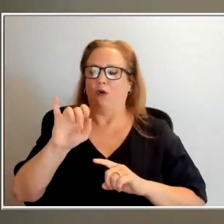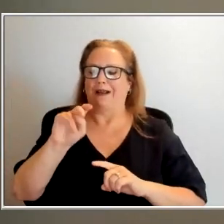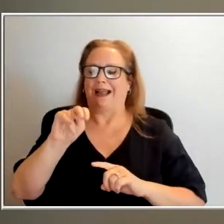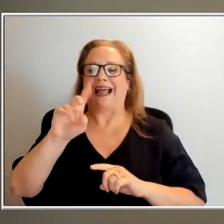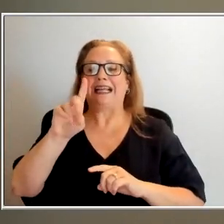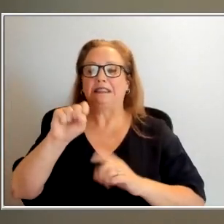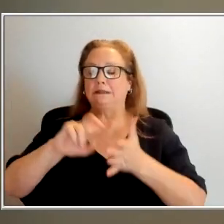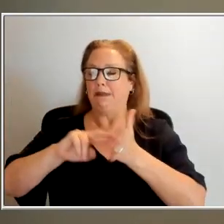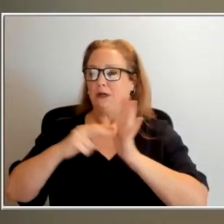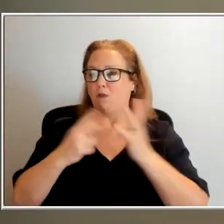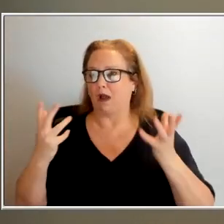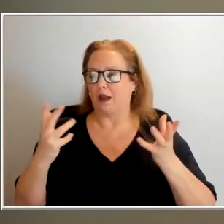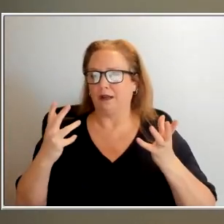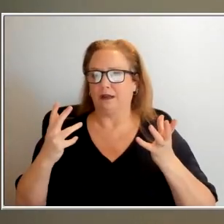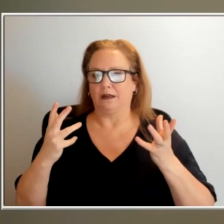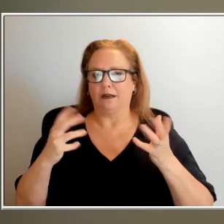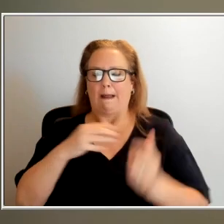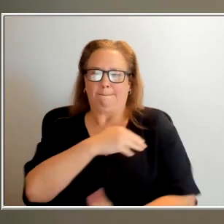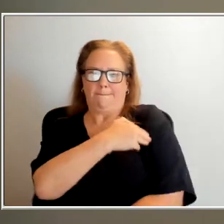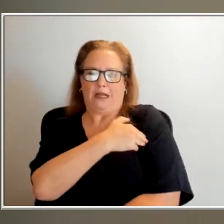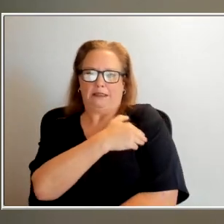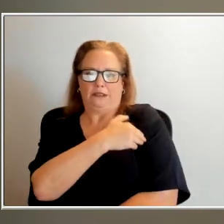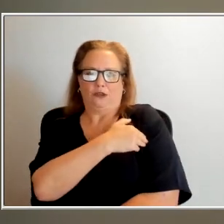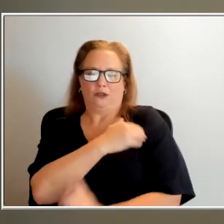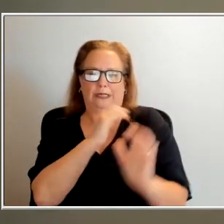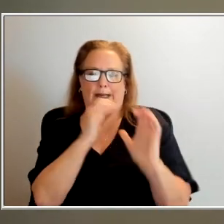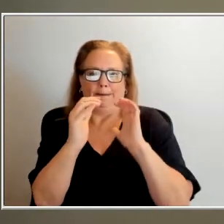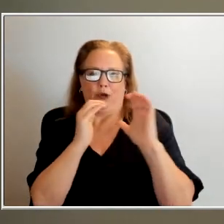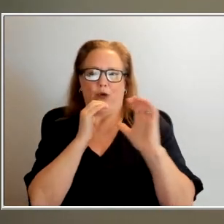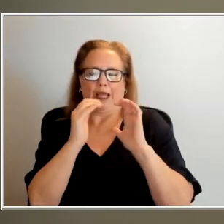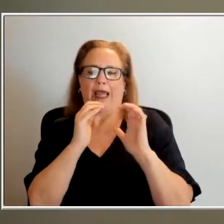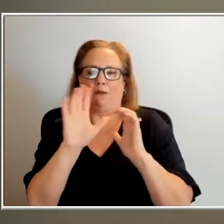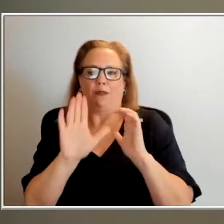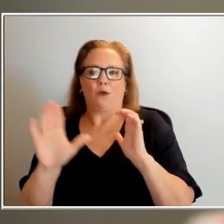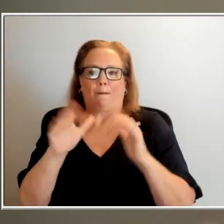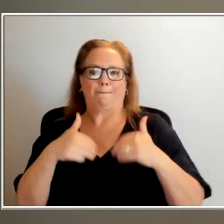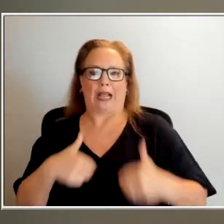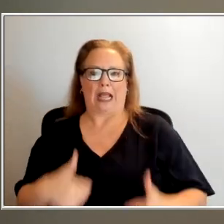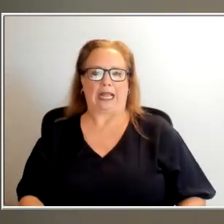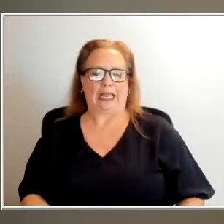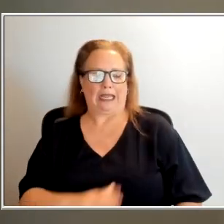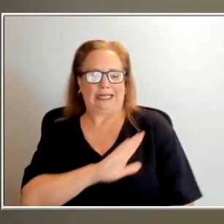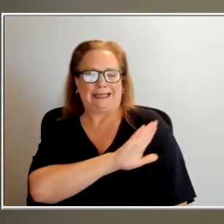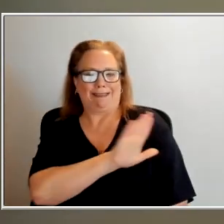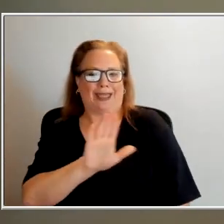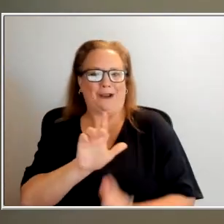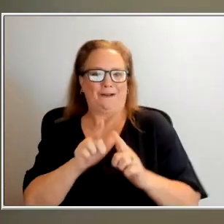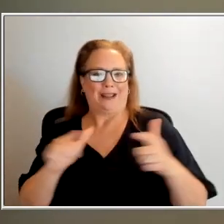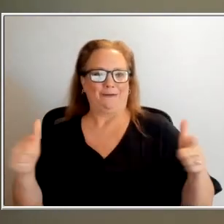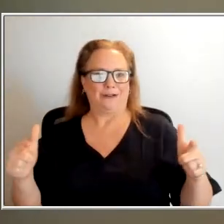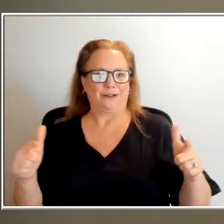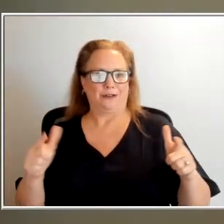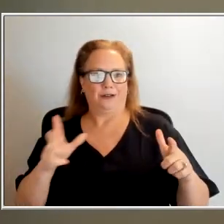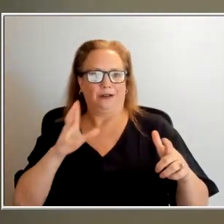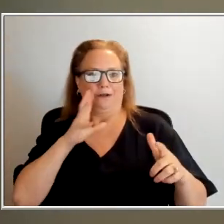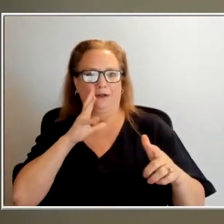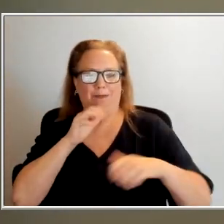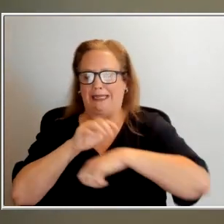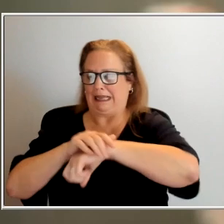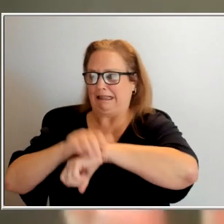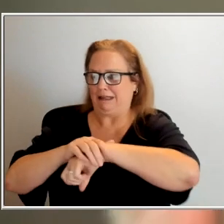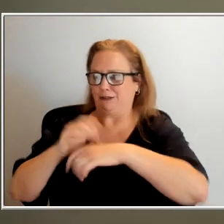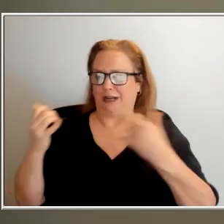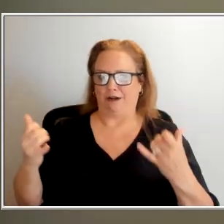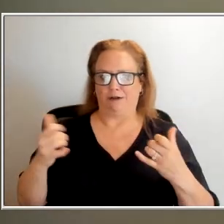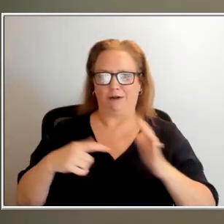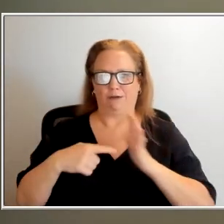simply how I say muscles communicate with the rest of the body. So it's their language. We're speaking English right now, right?